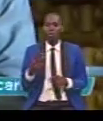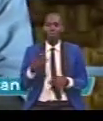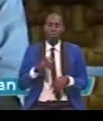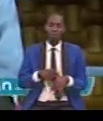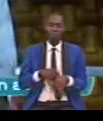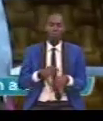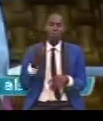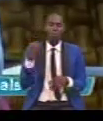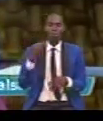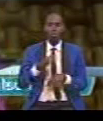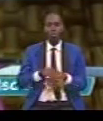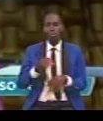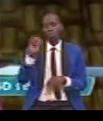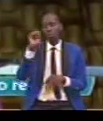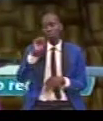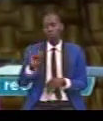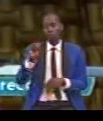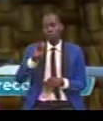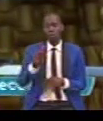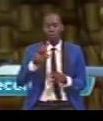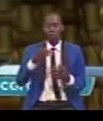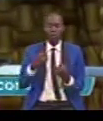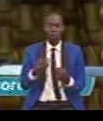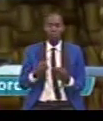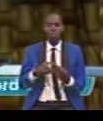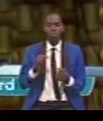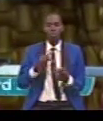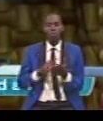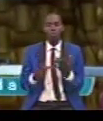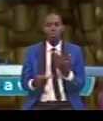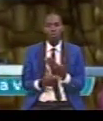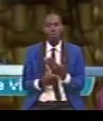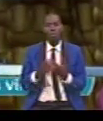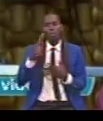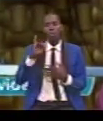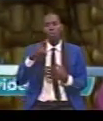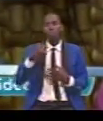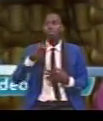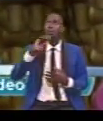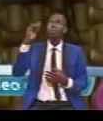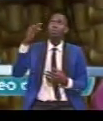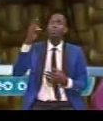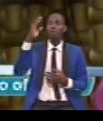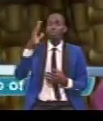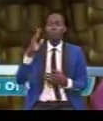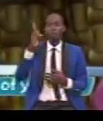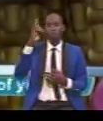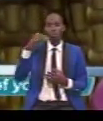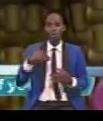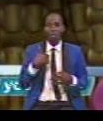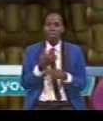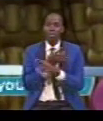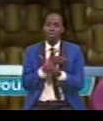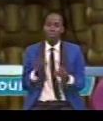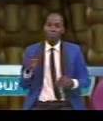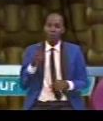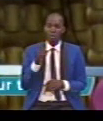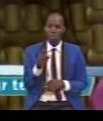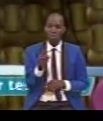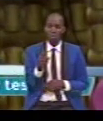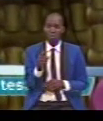for the program. So by the grace of God, God has delivered me.